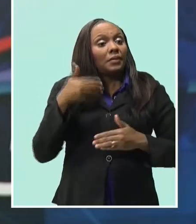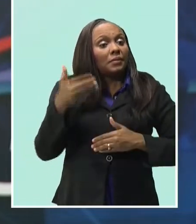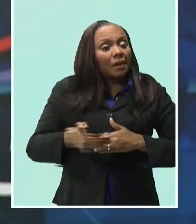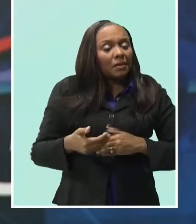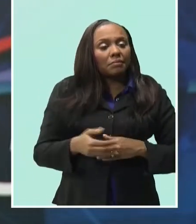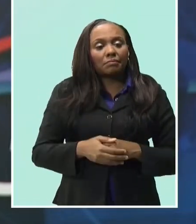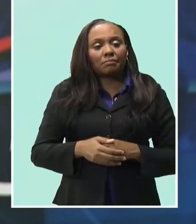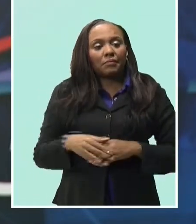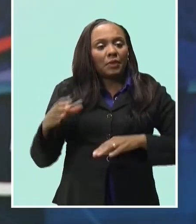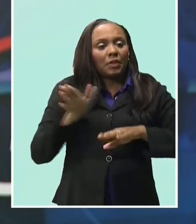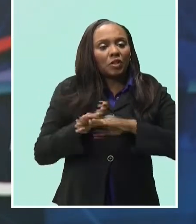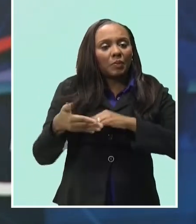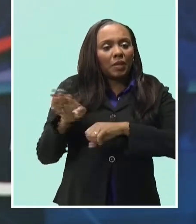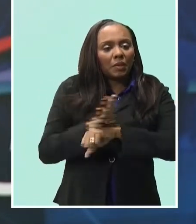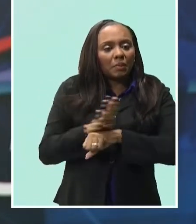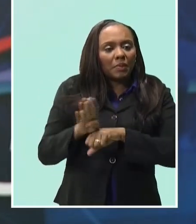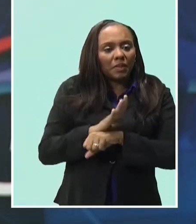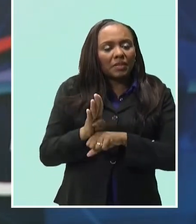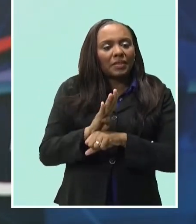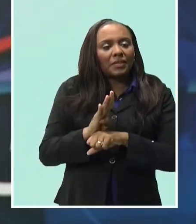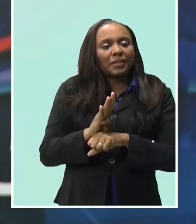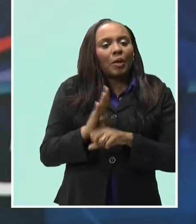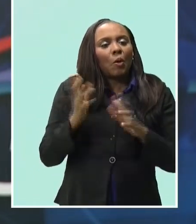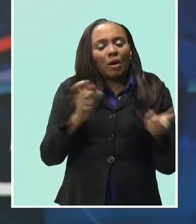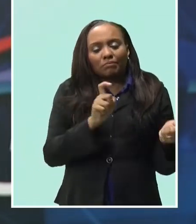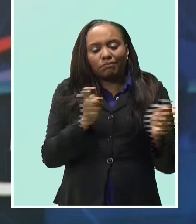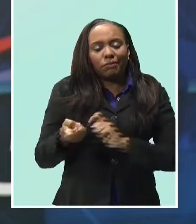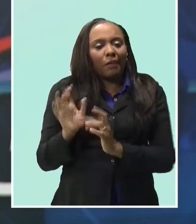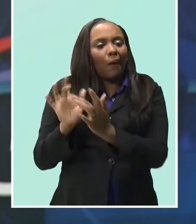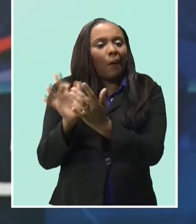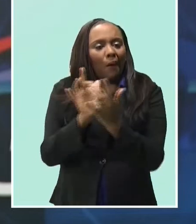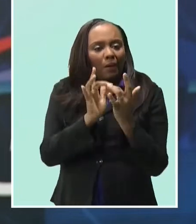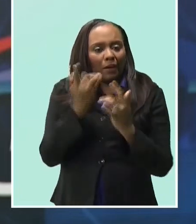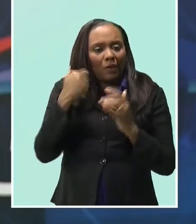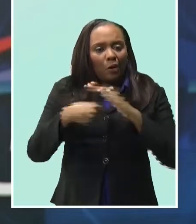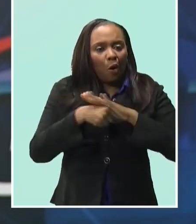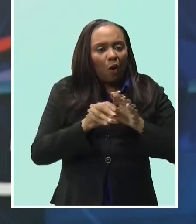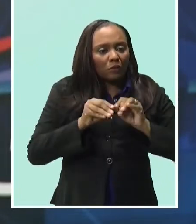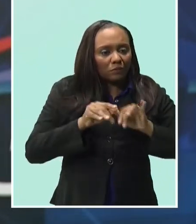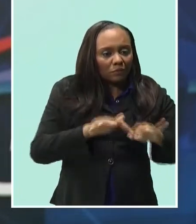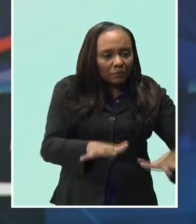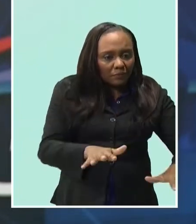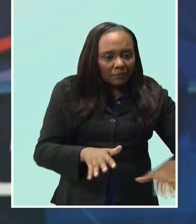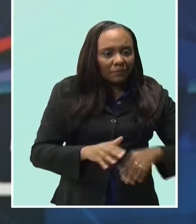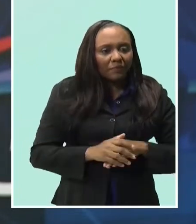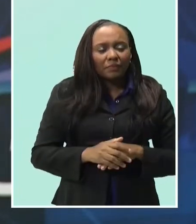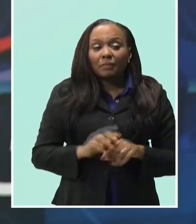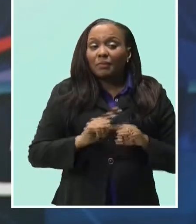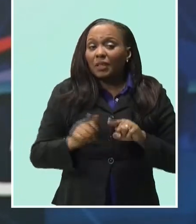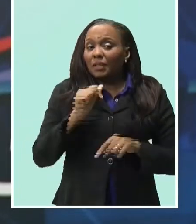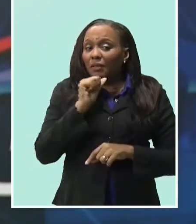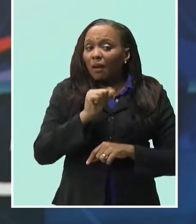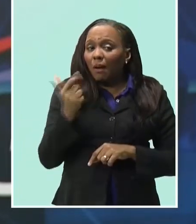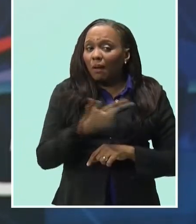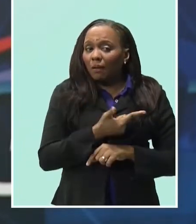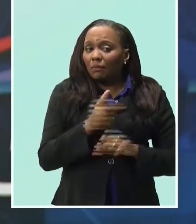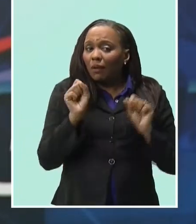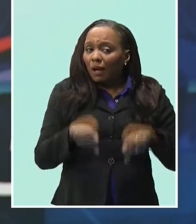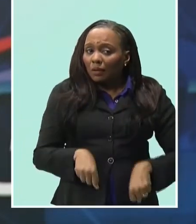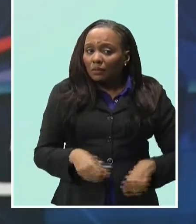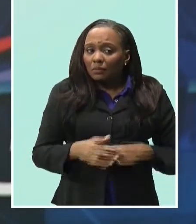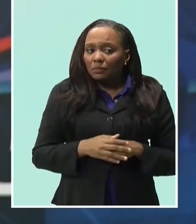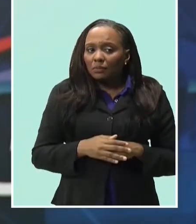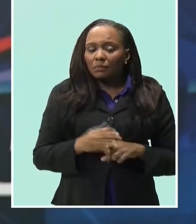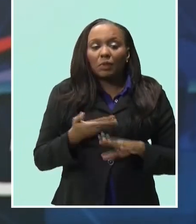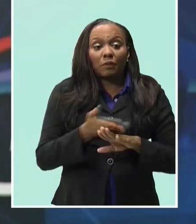come, Jamaican businesses moving online to continue operations during the COVID-19 pandemic, but not all of them can make the transition. Before